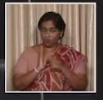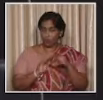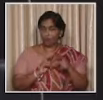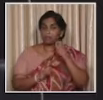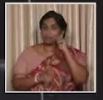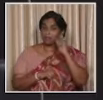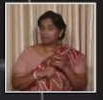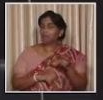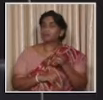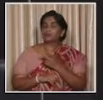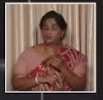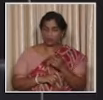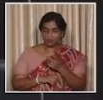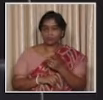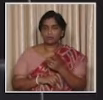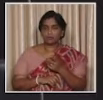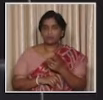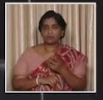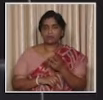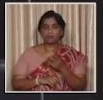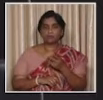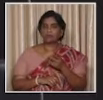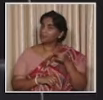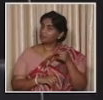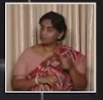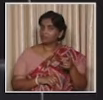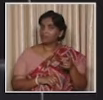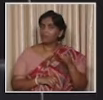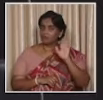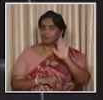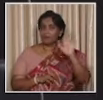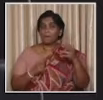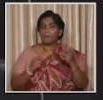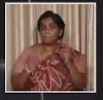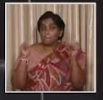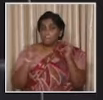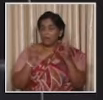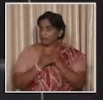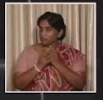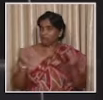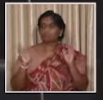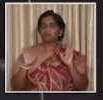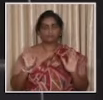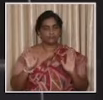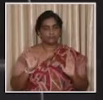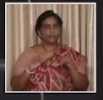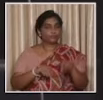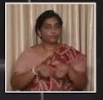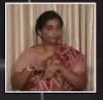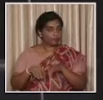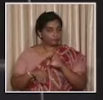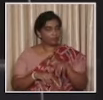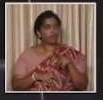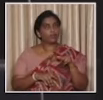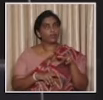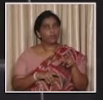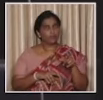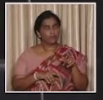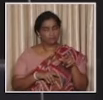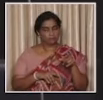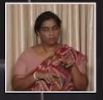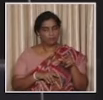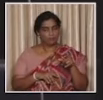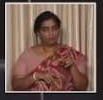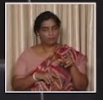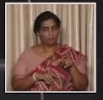must try and allay the fears of the farmers and the people in the